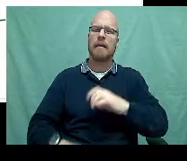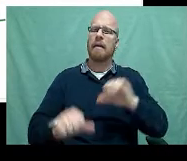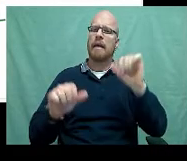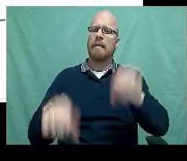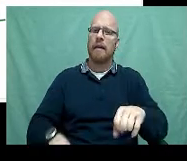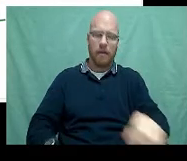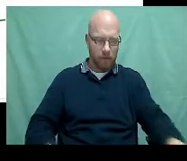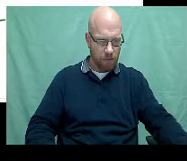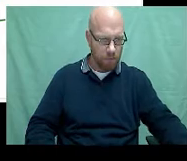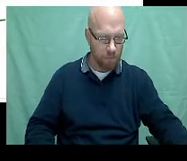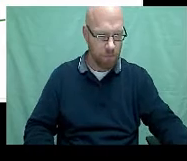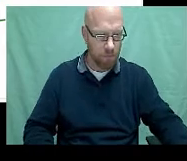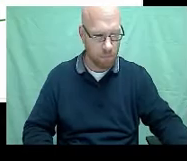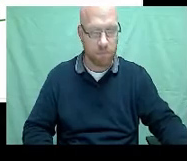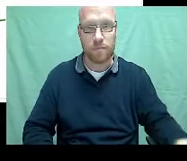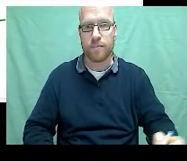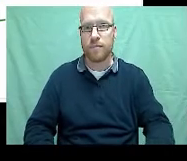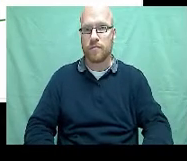unevenly. Okay.